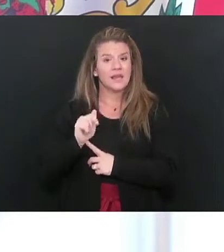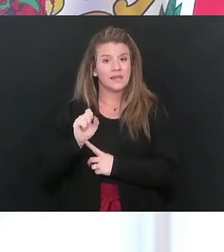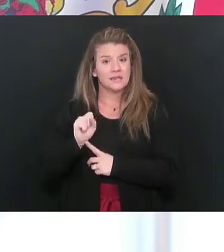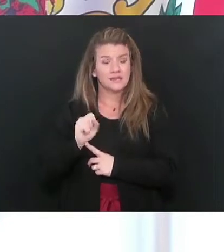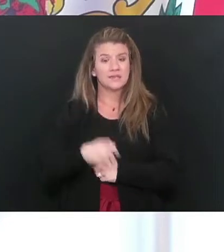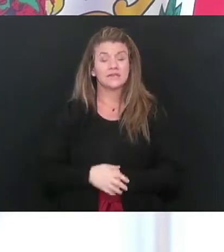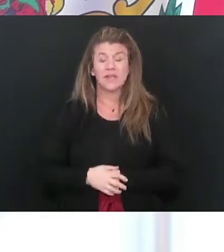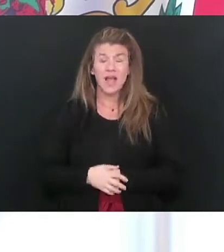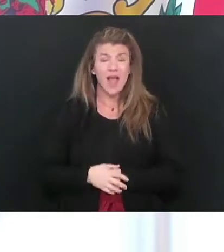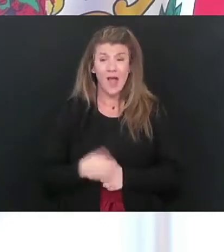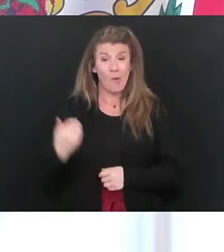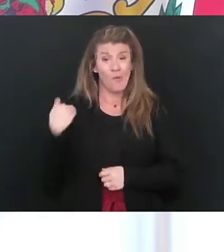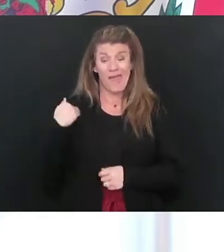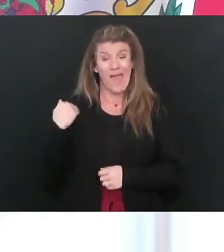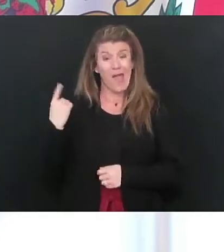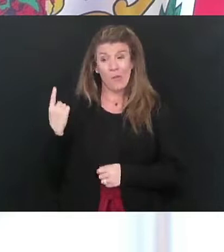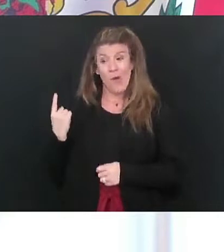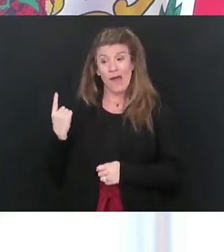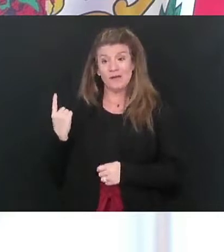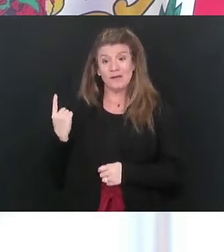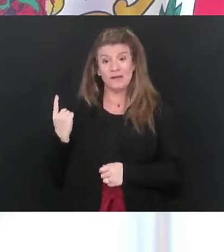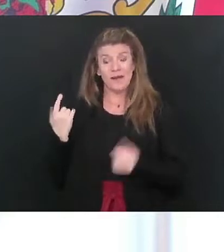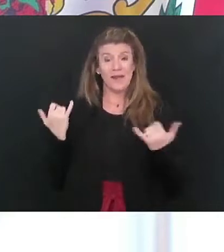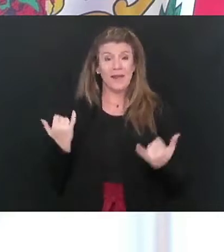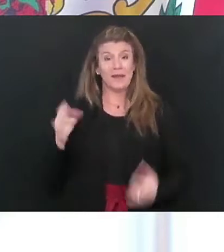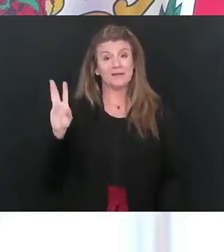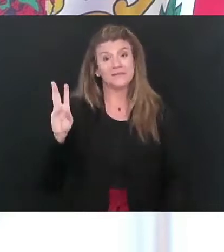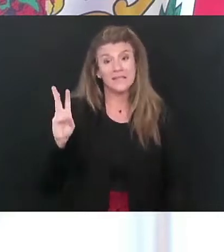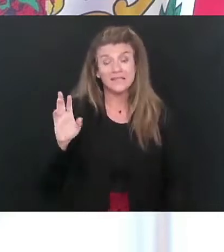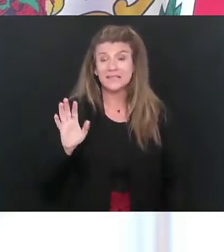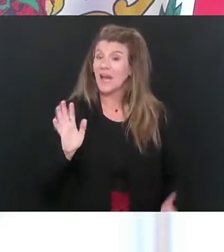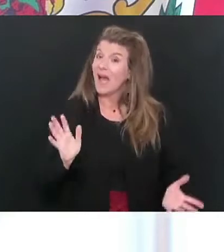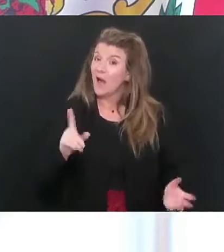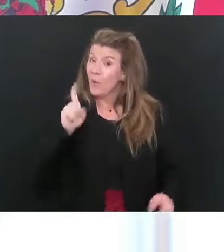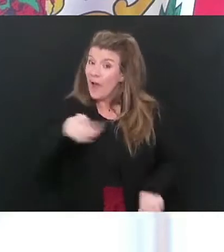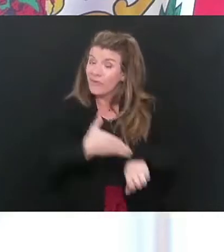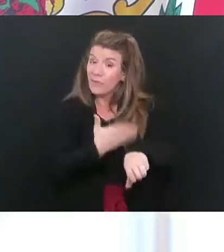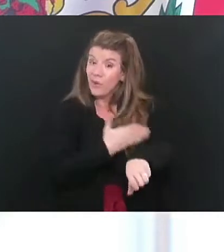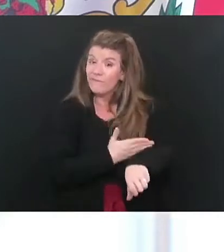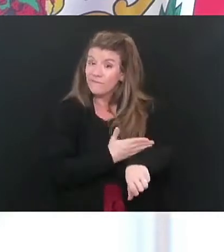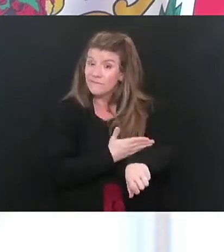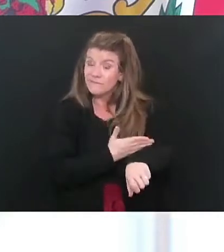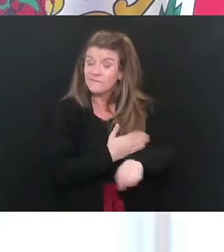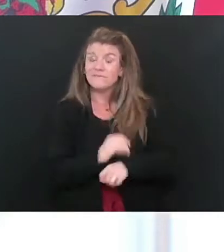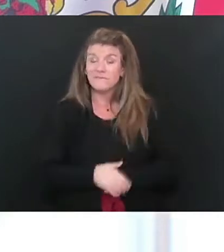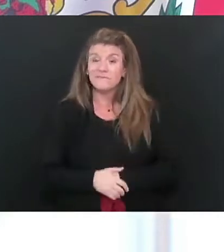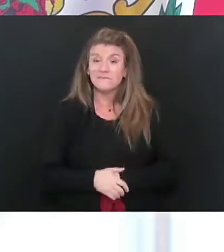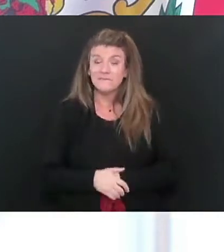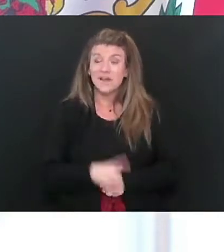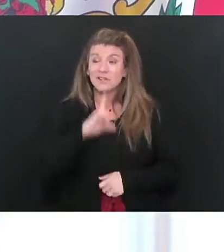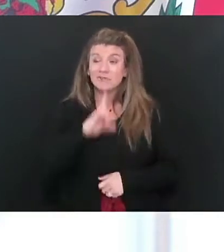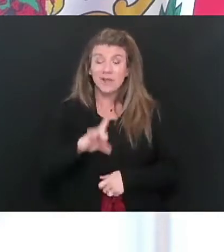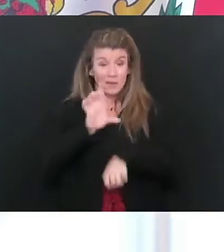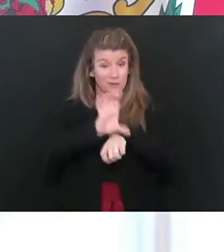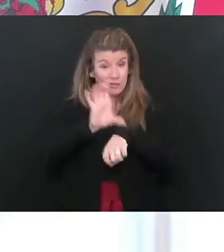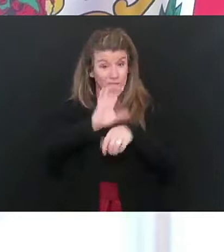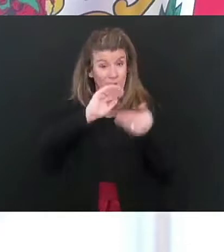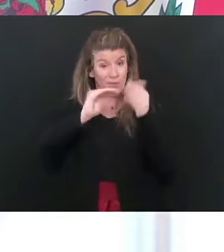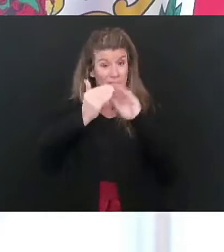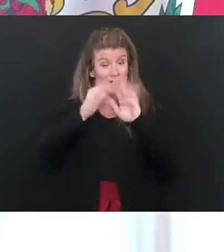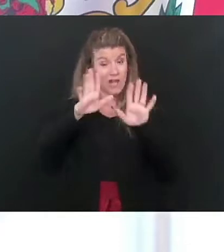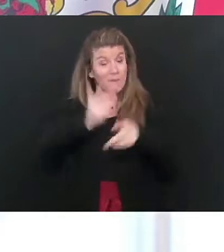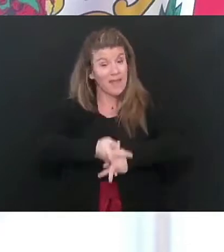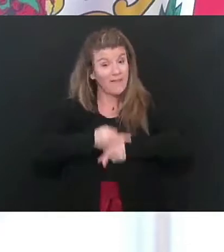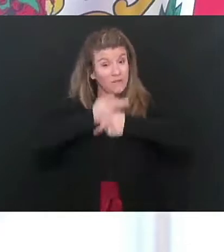we were down to 1 there as well. We got to do better there, especially in our church community. If we don't watch